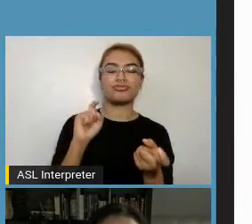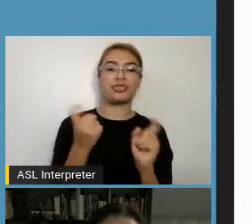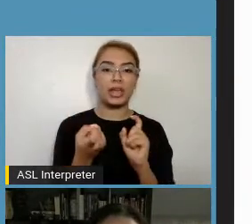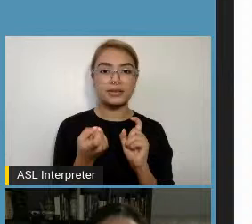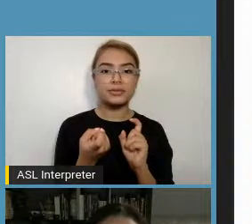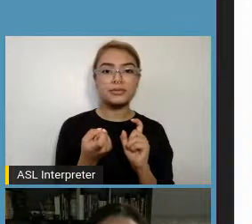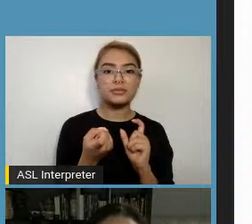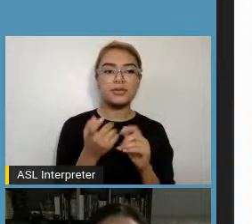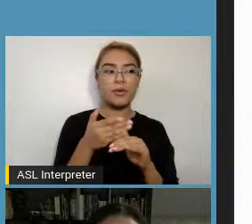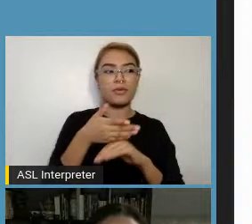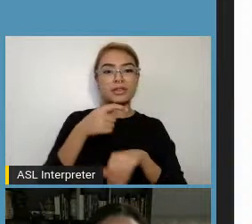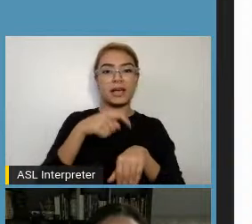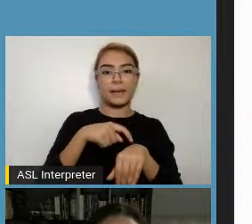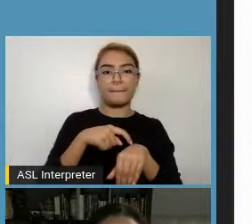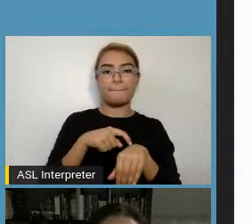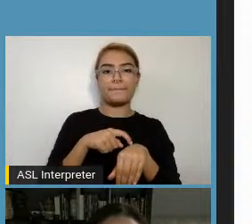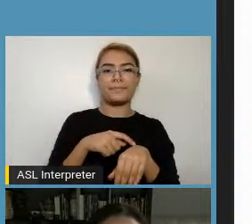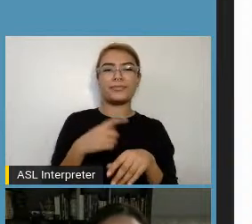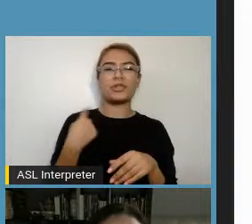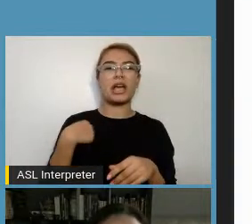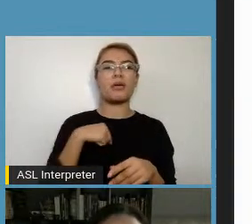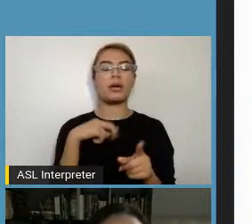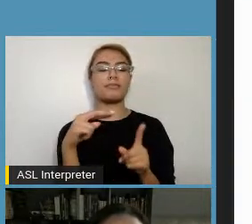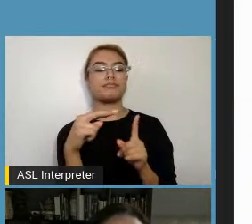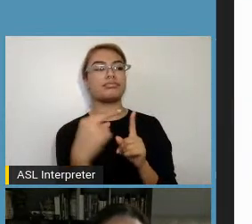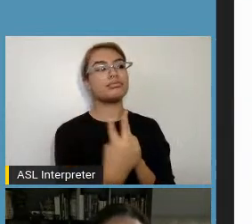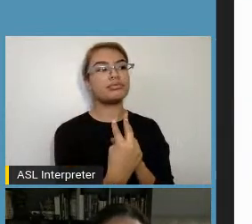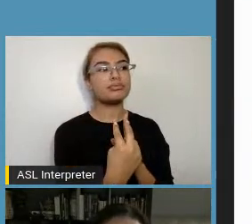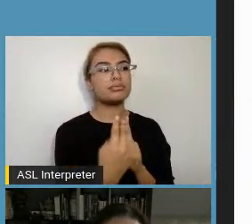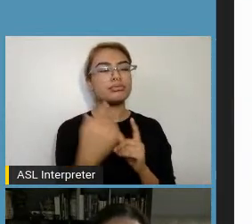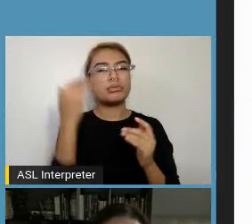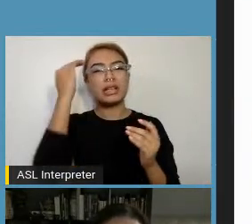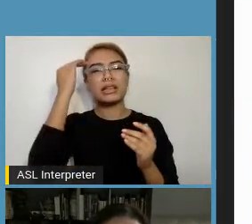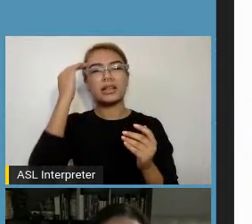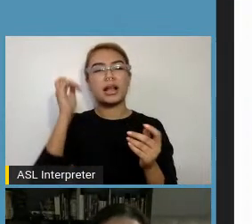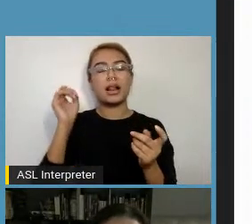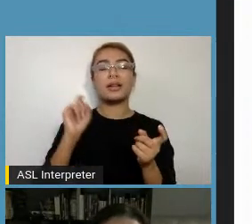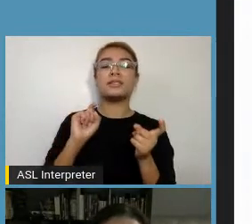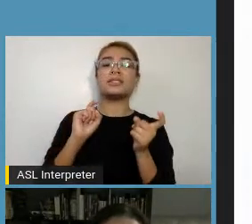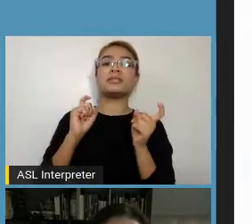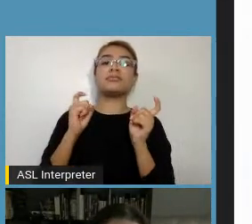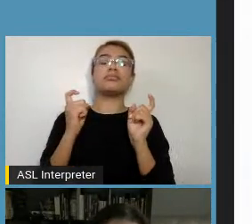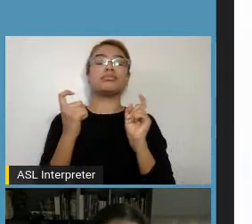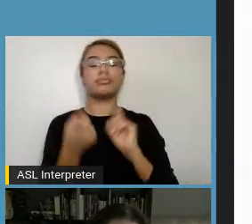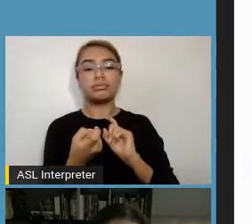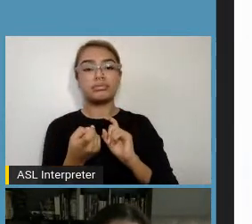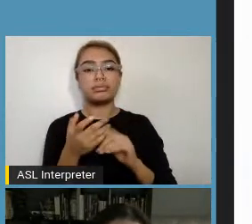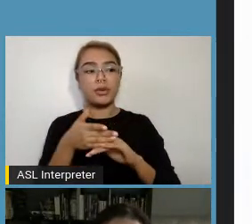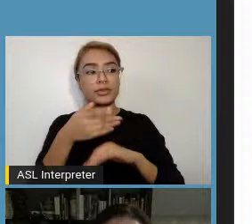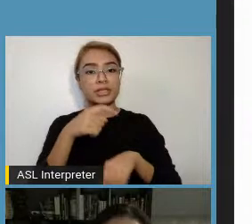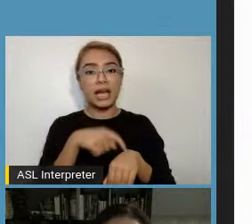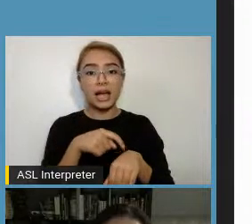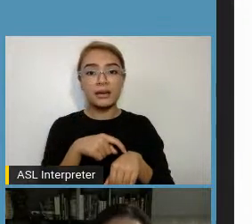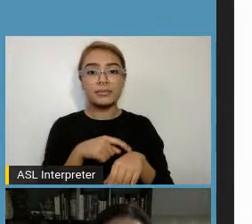changes over time, or our perception of knowledge changes over time. And so